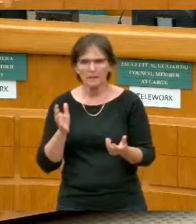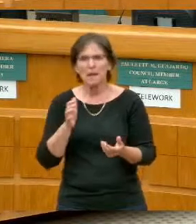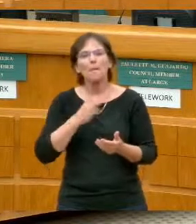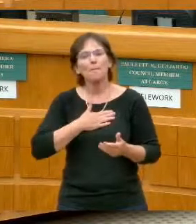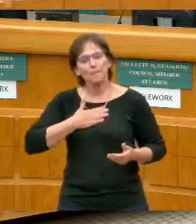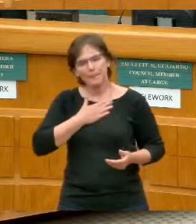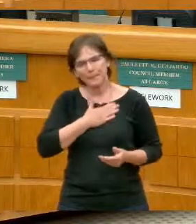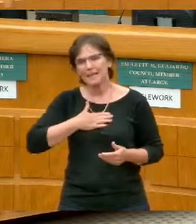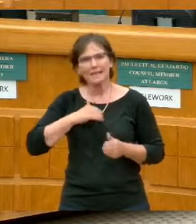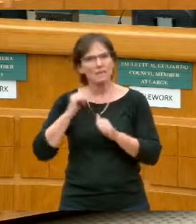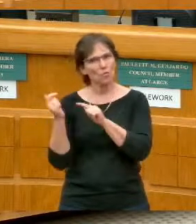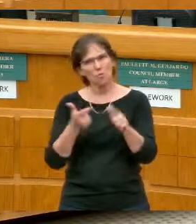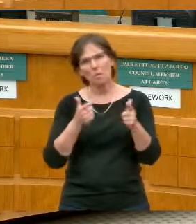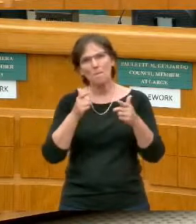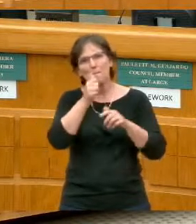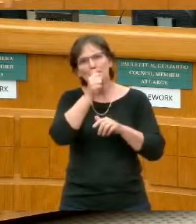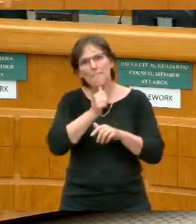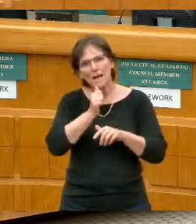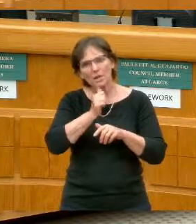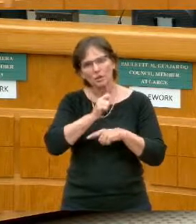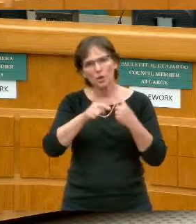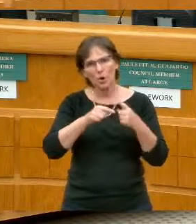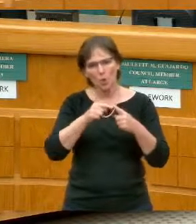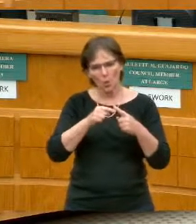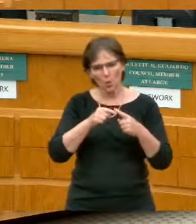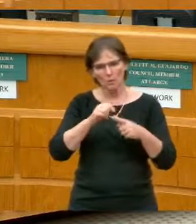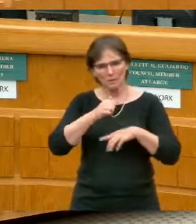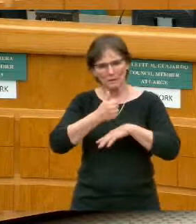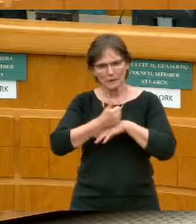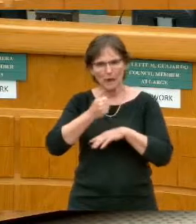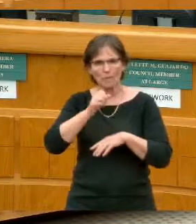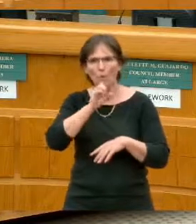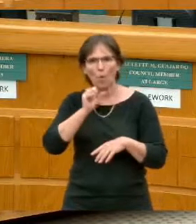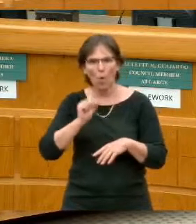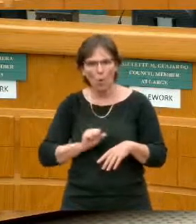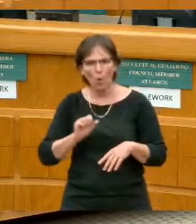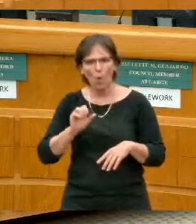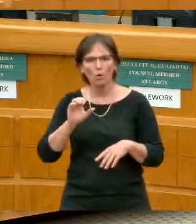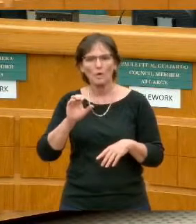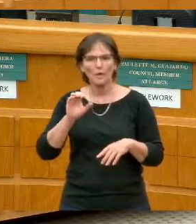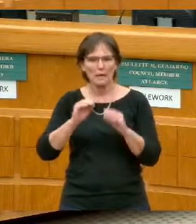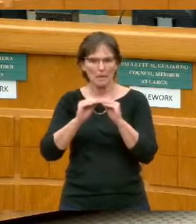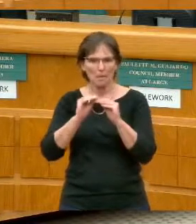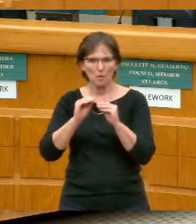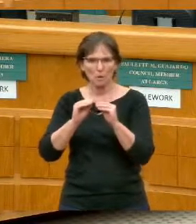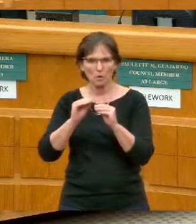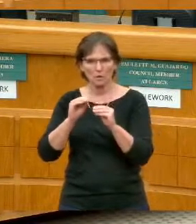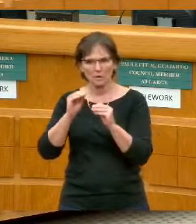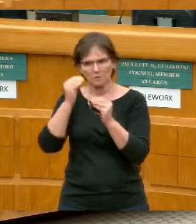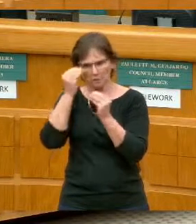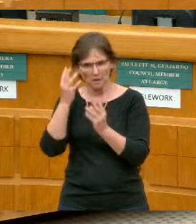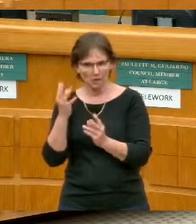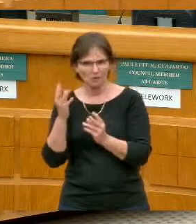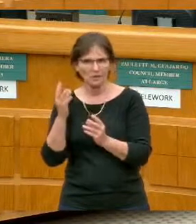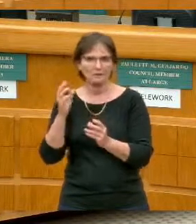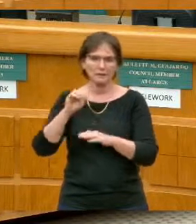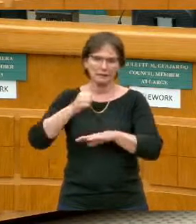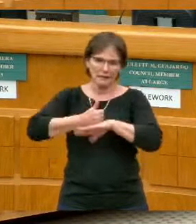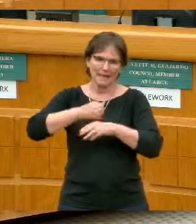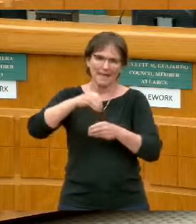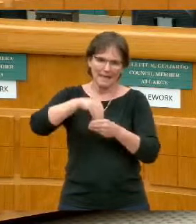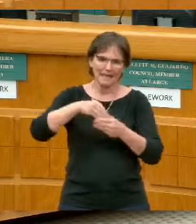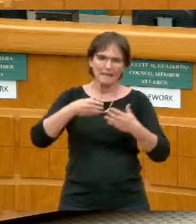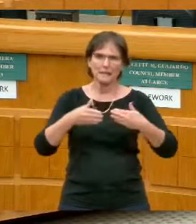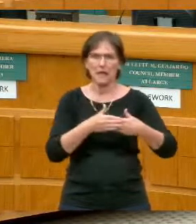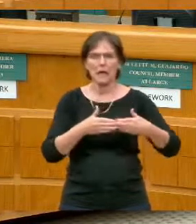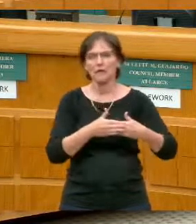to place these older cases in the current months to ensure proper reporting of the data. Some good news is that we